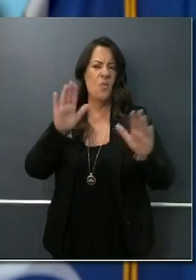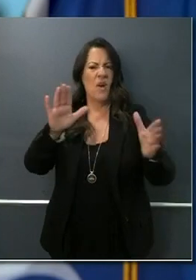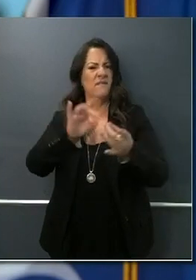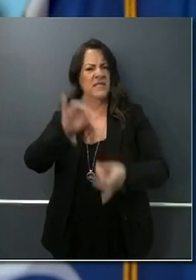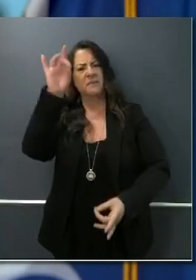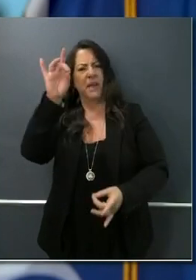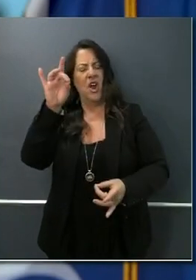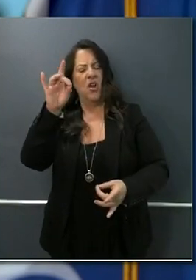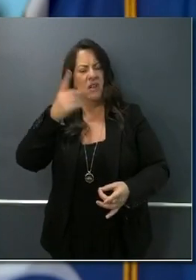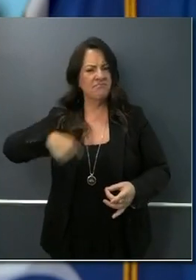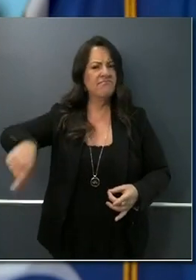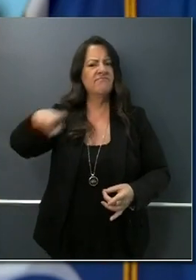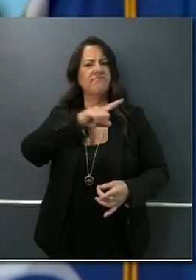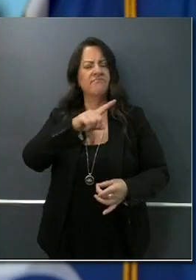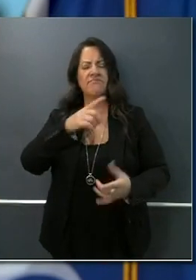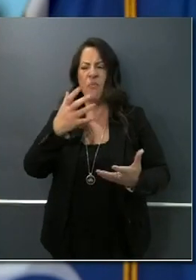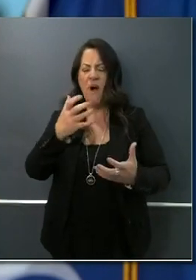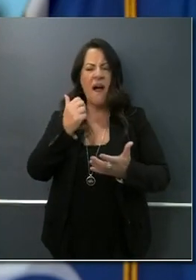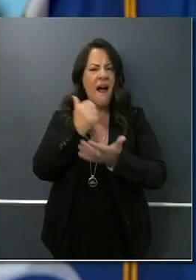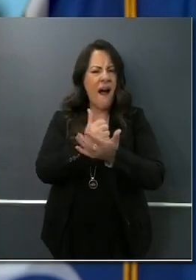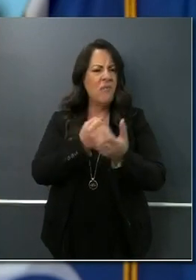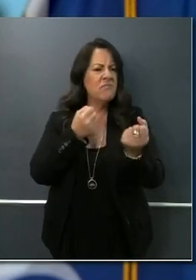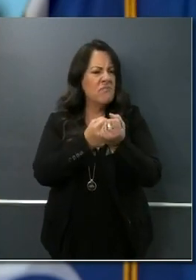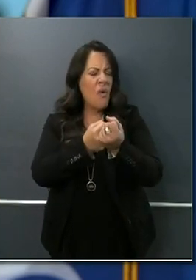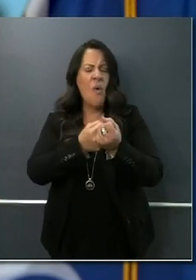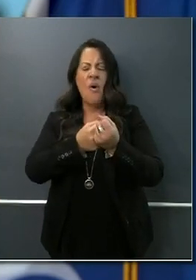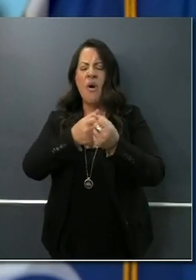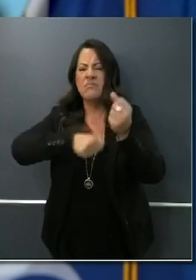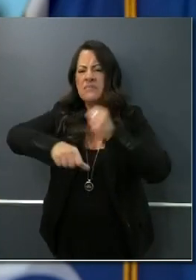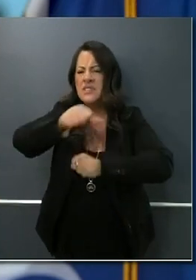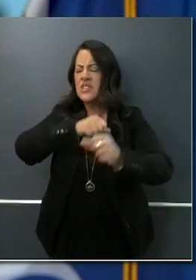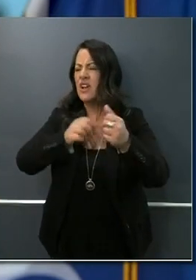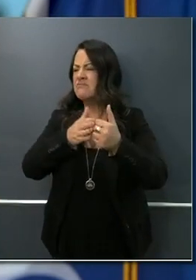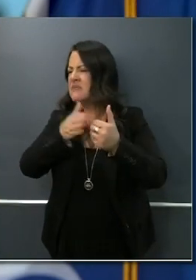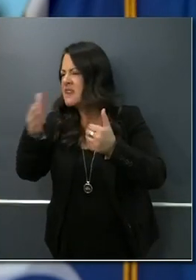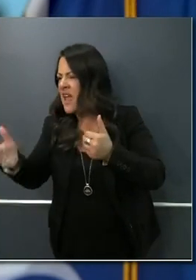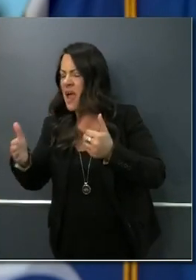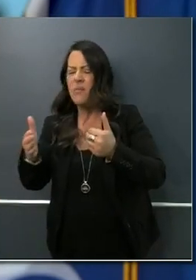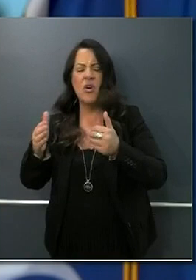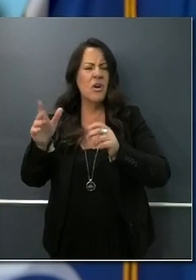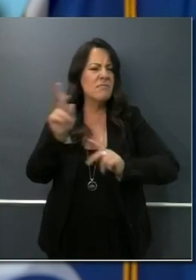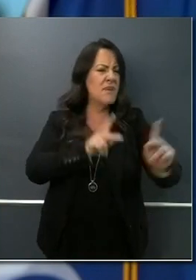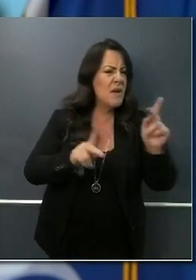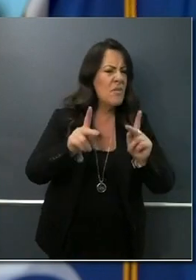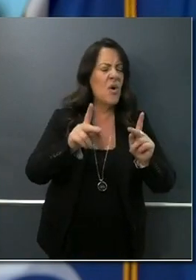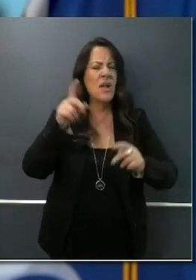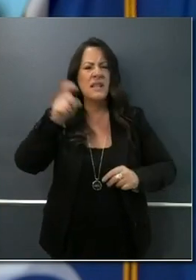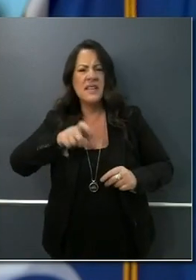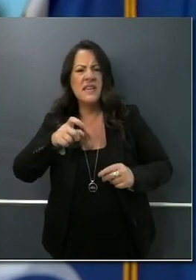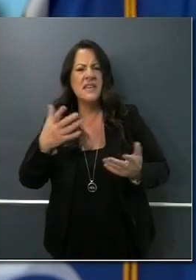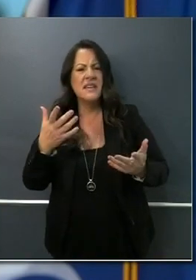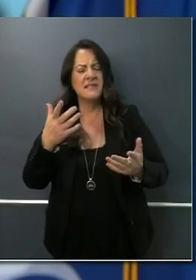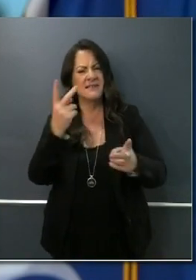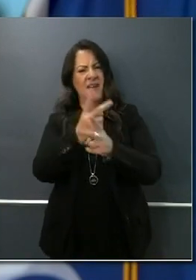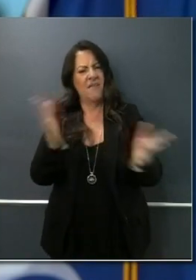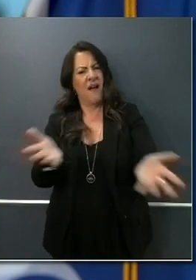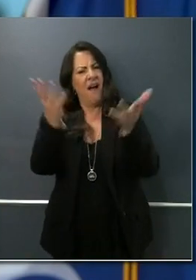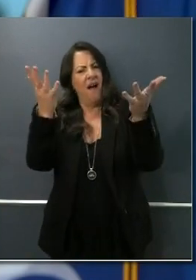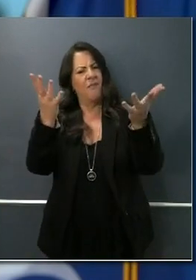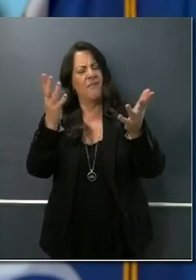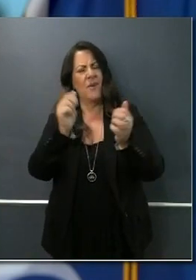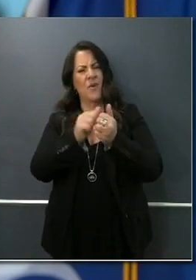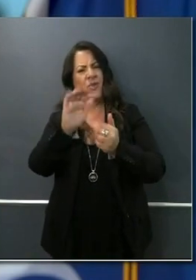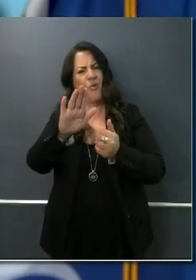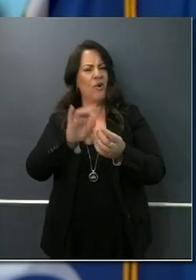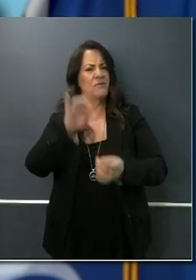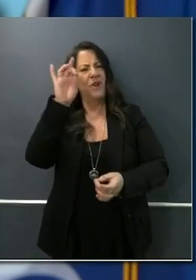participating, contributing, supporting their neighbors, supporting one another at this incredibly important time. Let's also keep that spirit of contribution